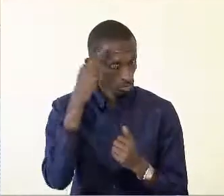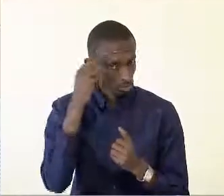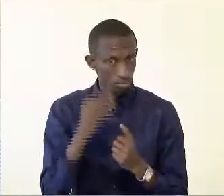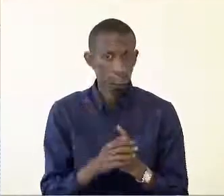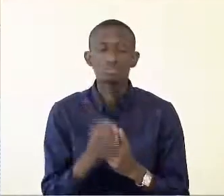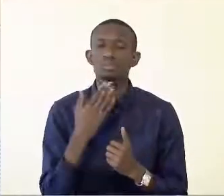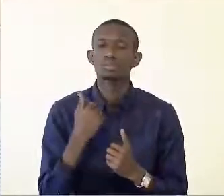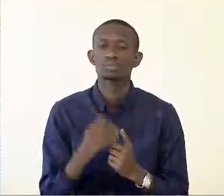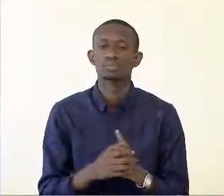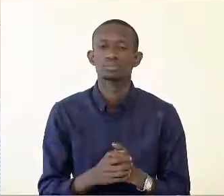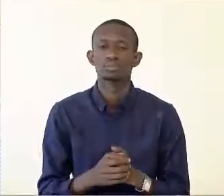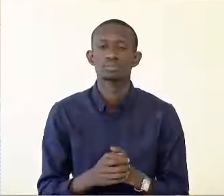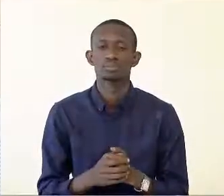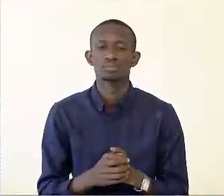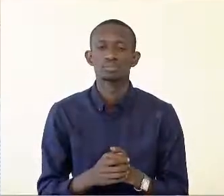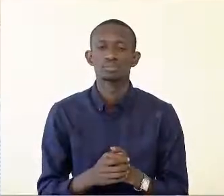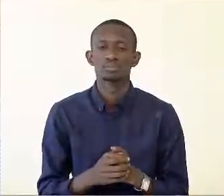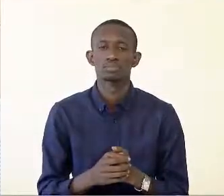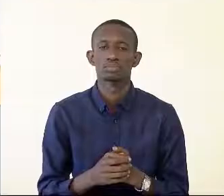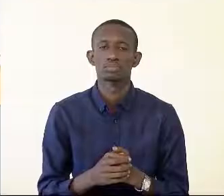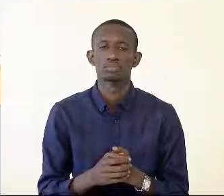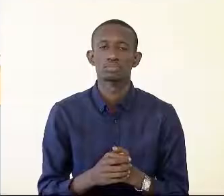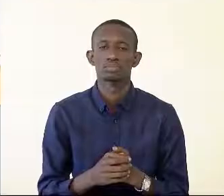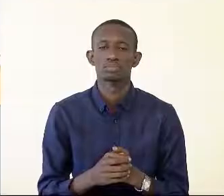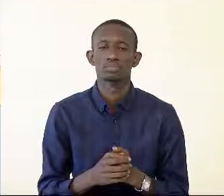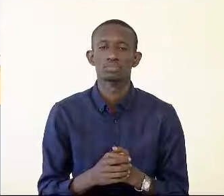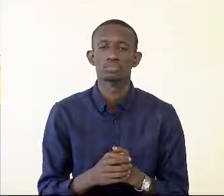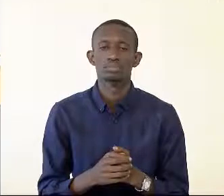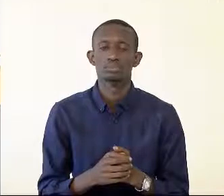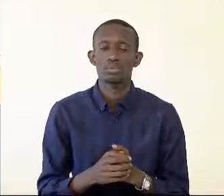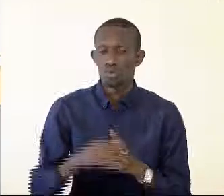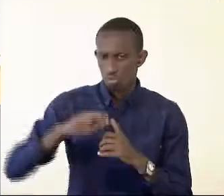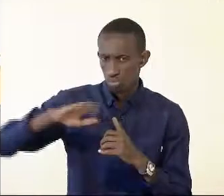need to go straightly on the last example we had.